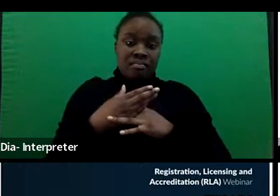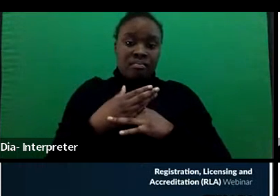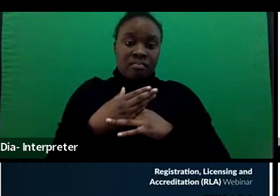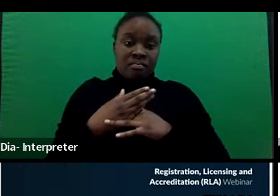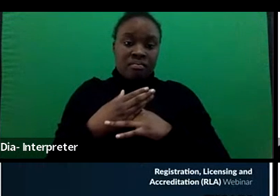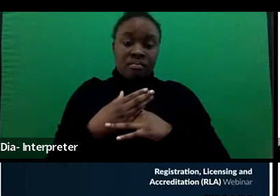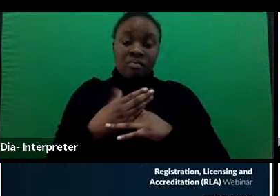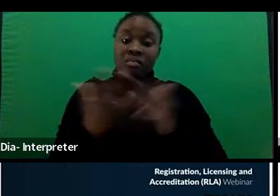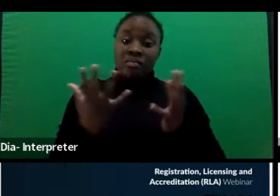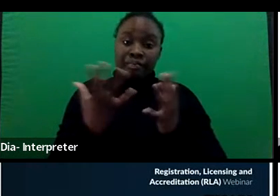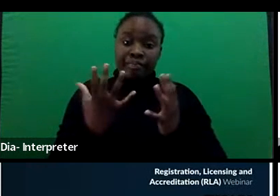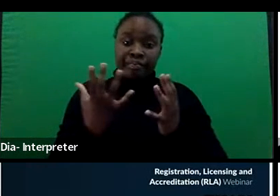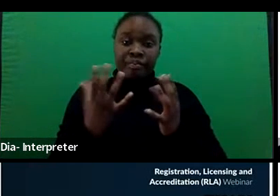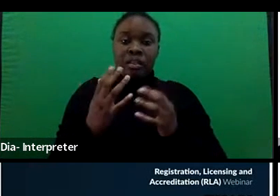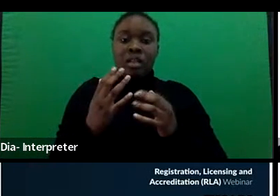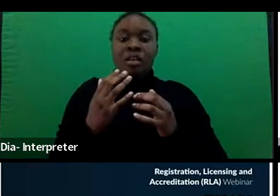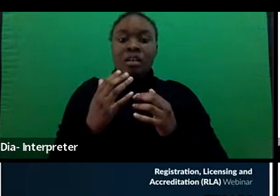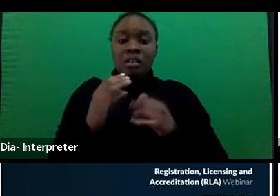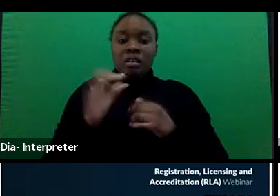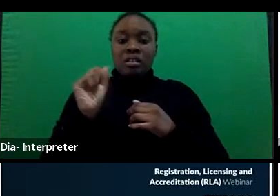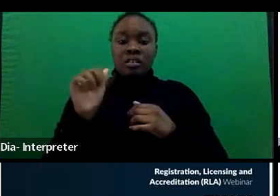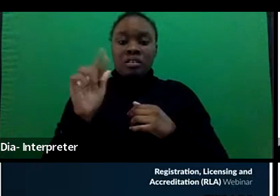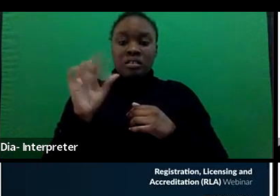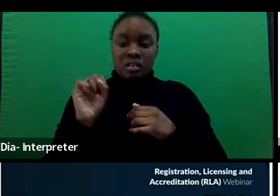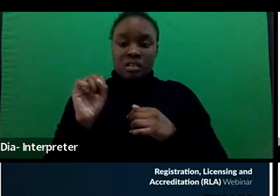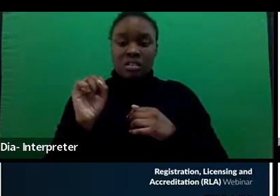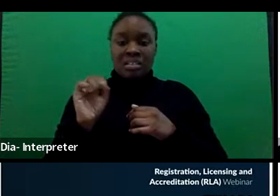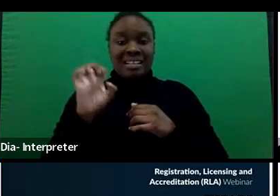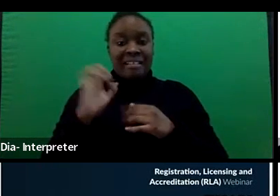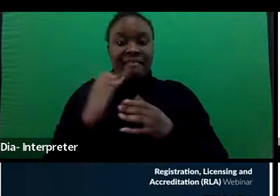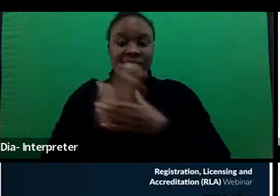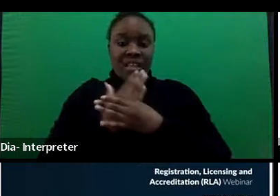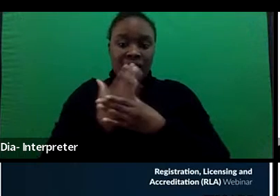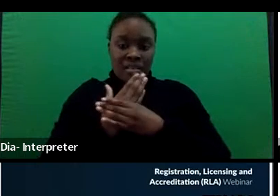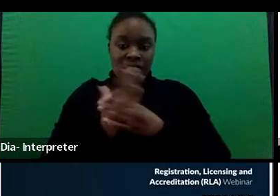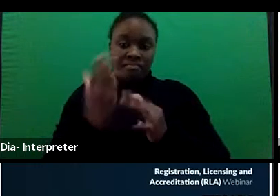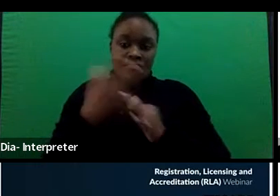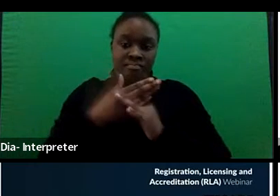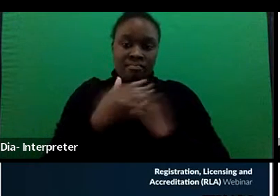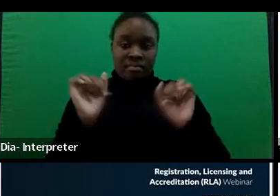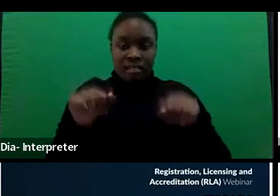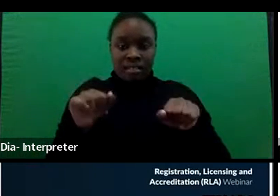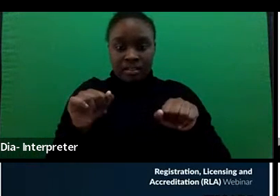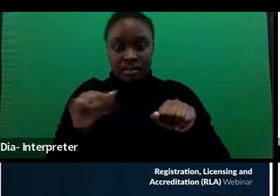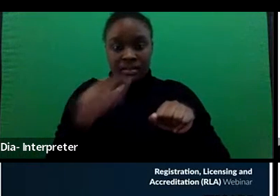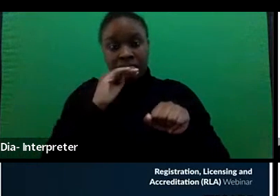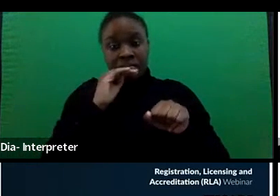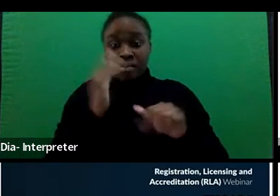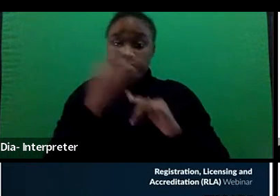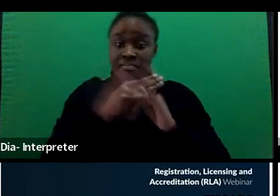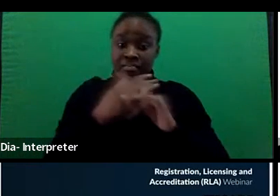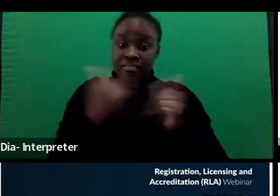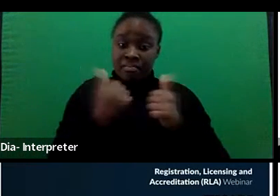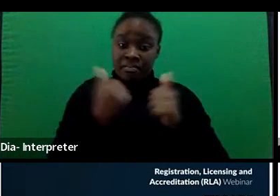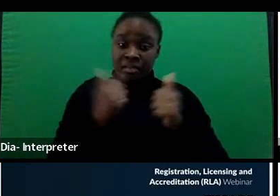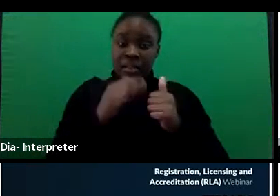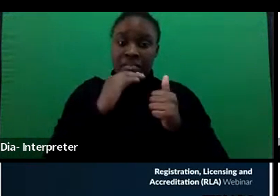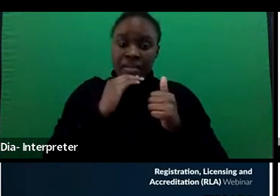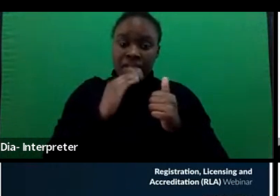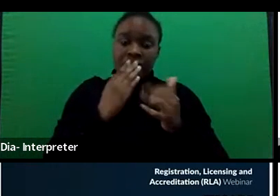log into SARS e-filing. Once they log into SARS e-filing, they'll have to